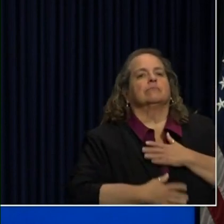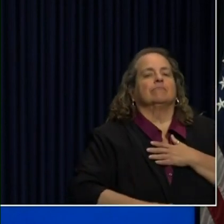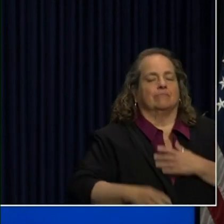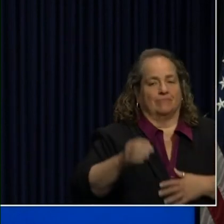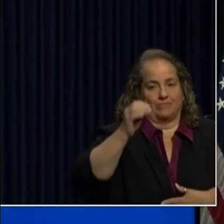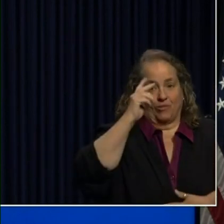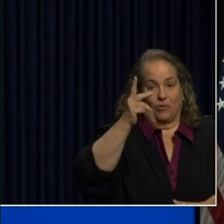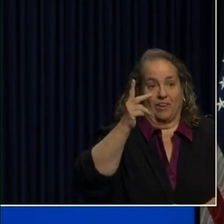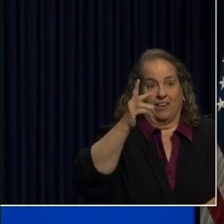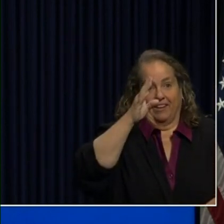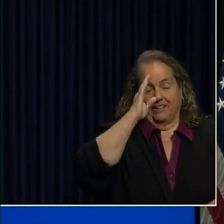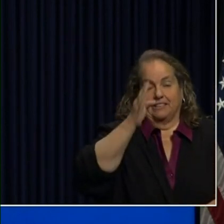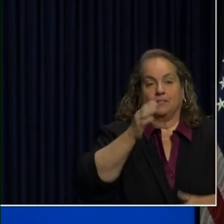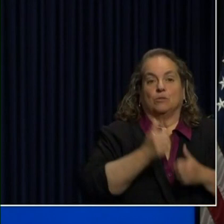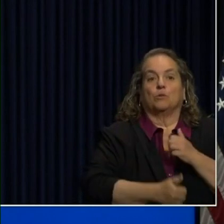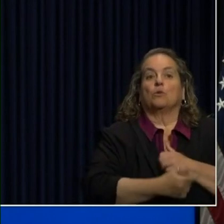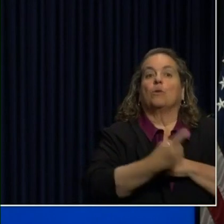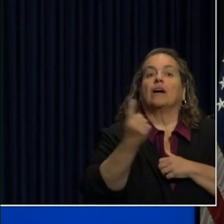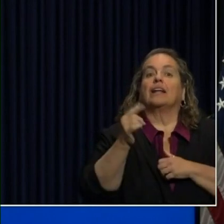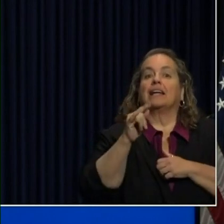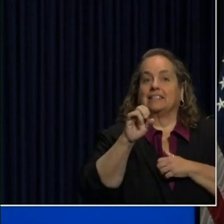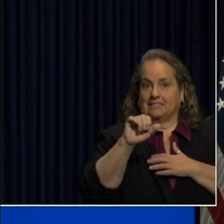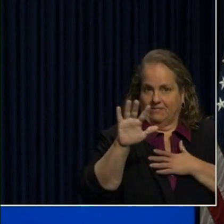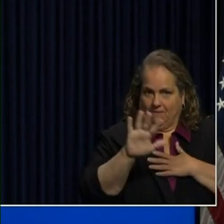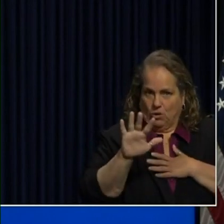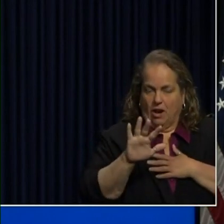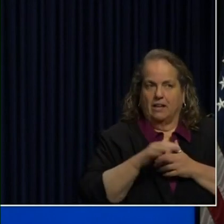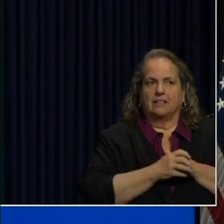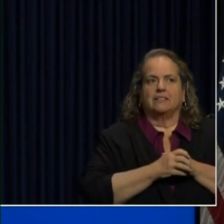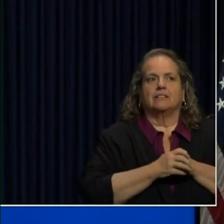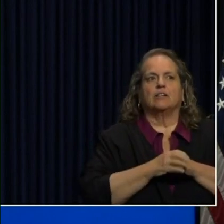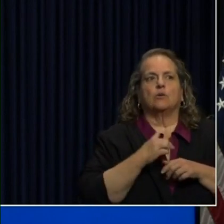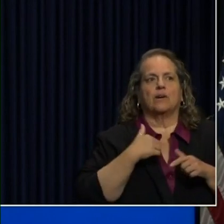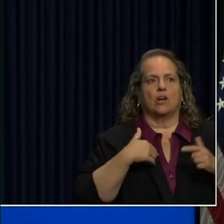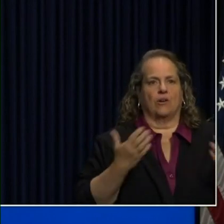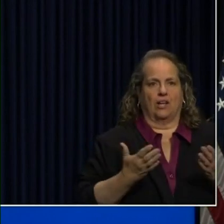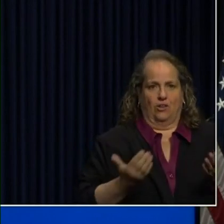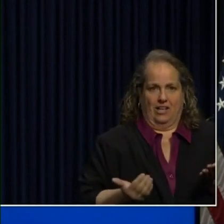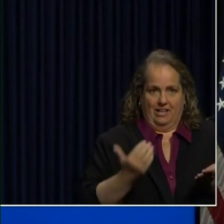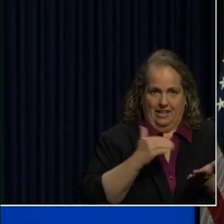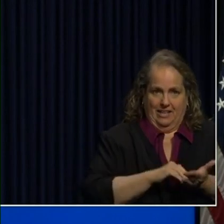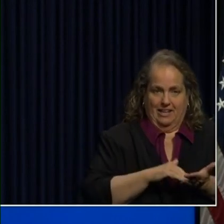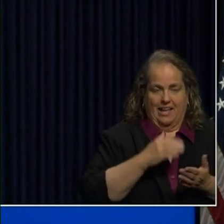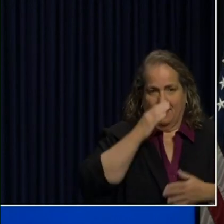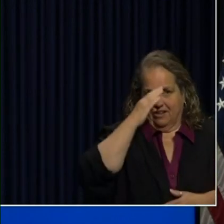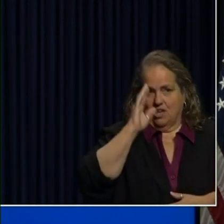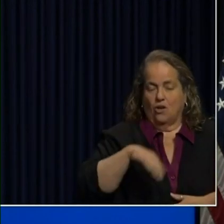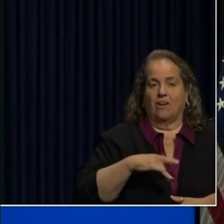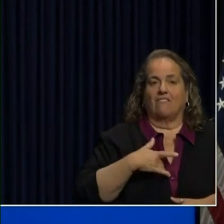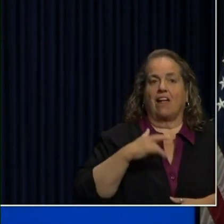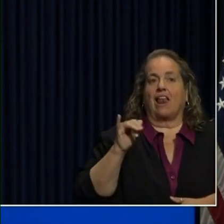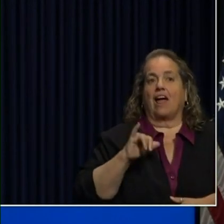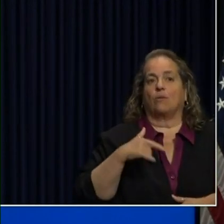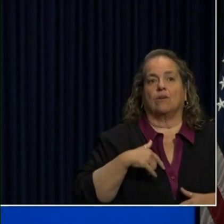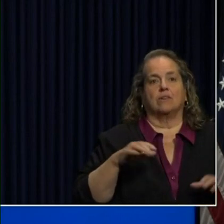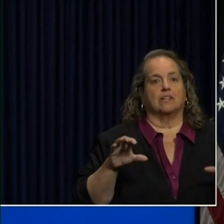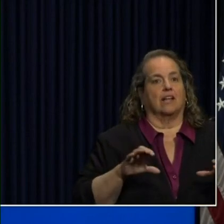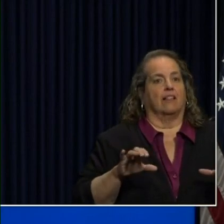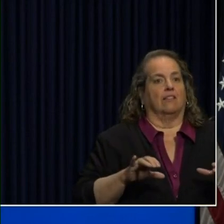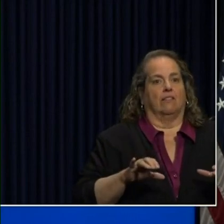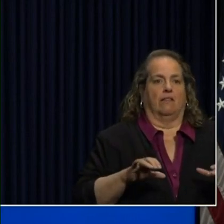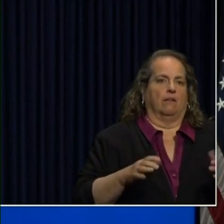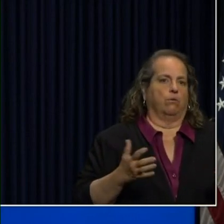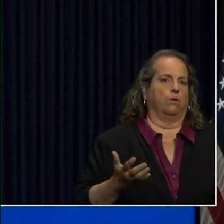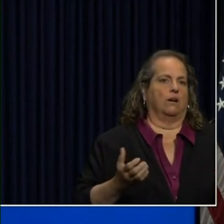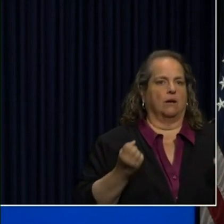All right, everybody. It is 5 o'clock. We're here again. I know it's felt like we have done this